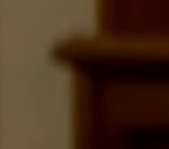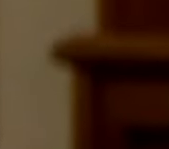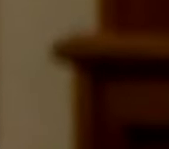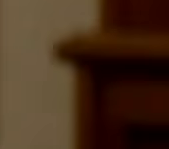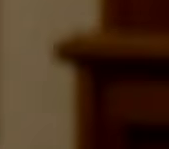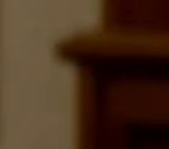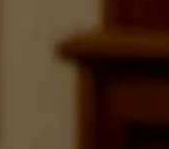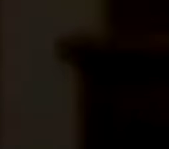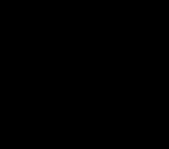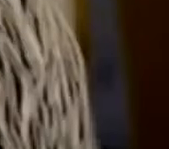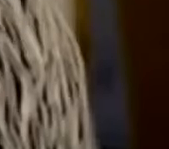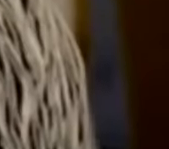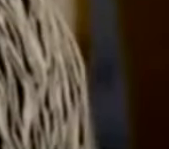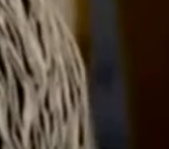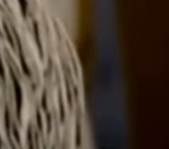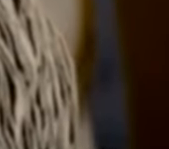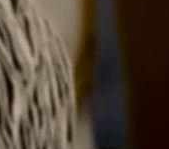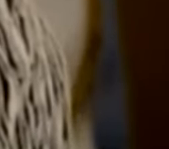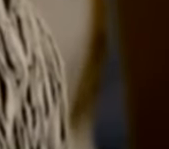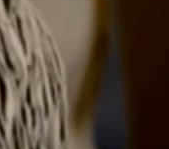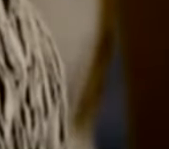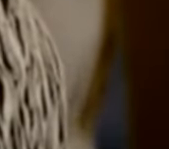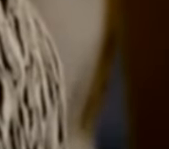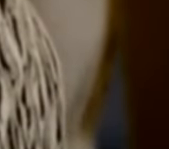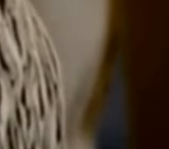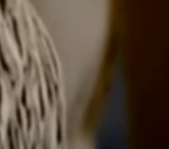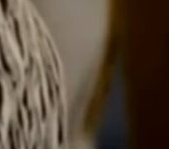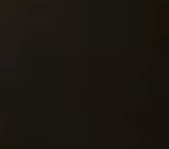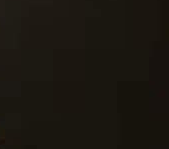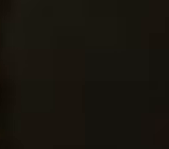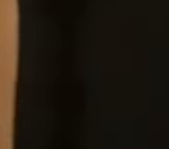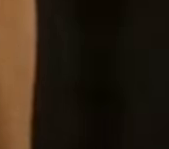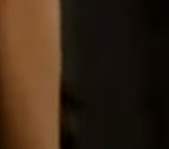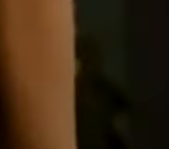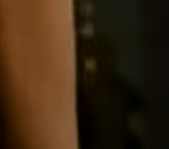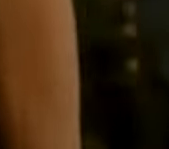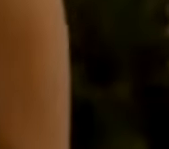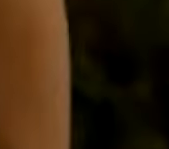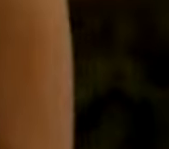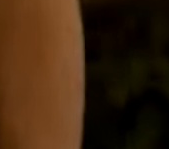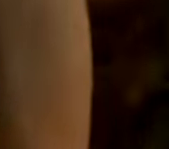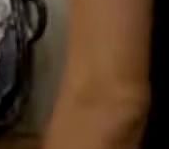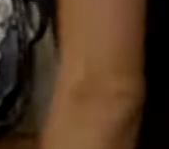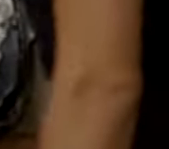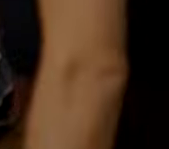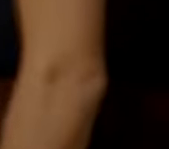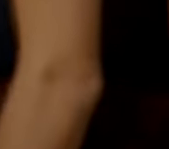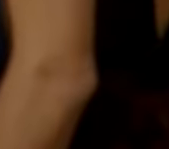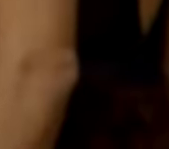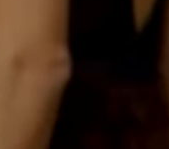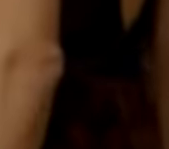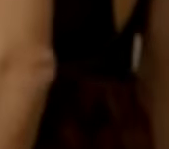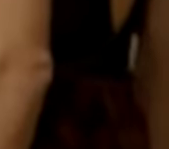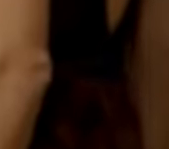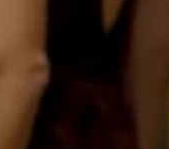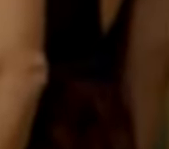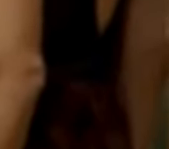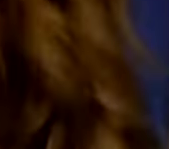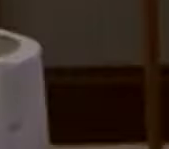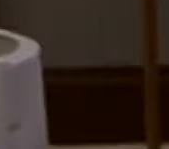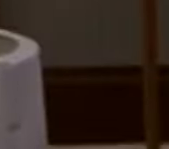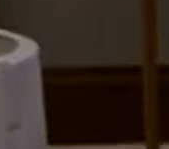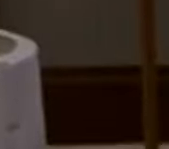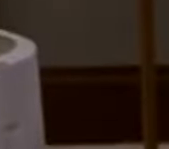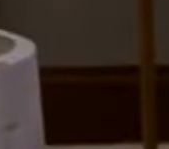that my son signed, as I asked of you. Do you have it? I am the lady of this house. No, forgive me. You were. Not